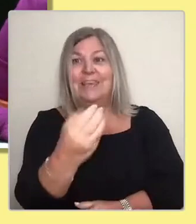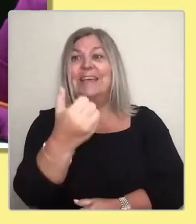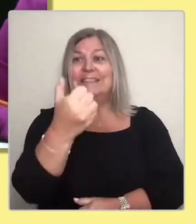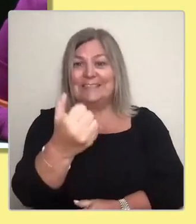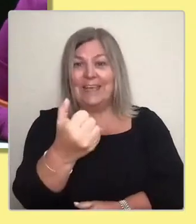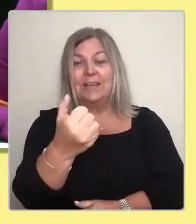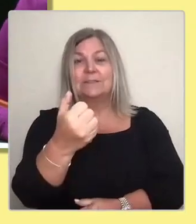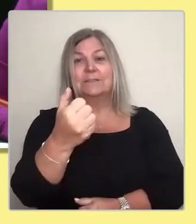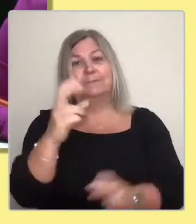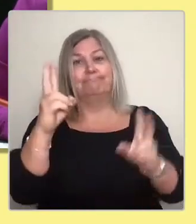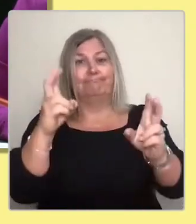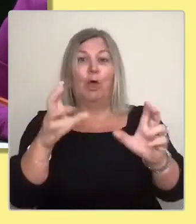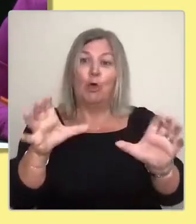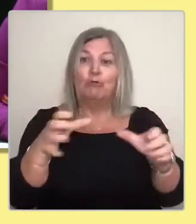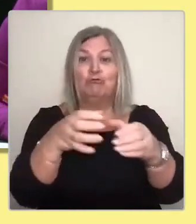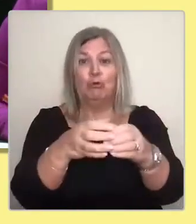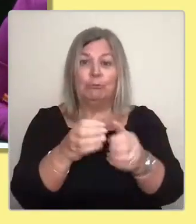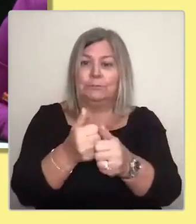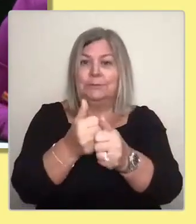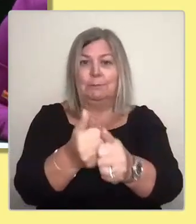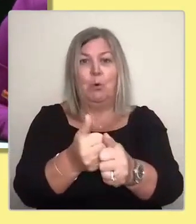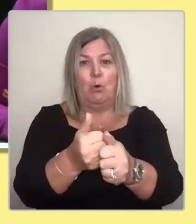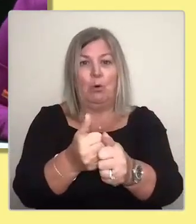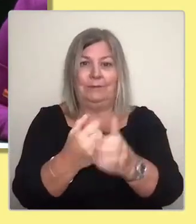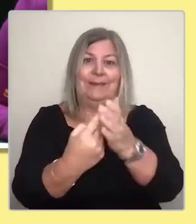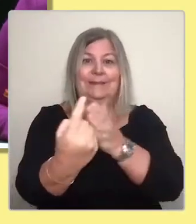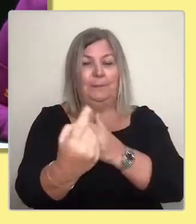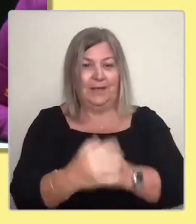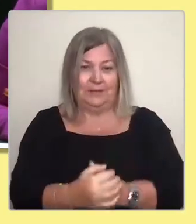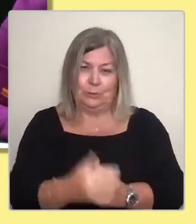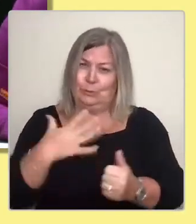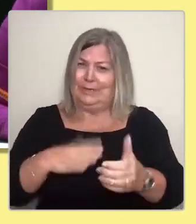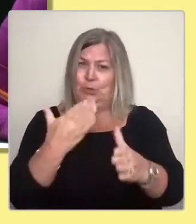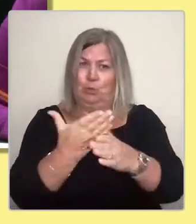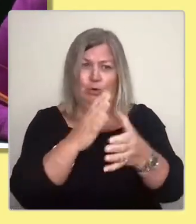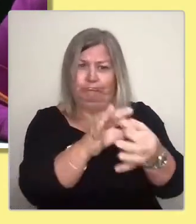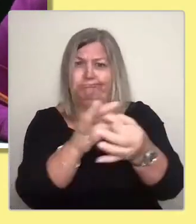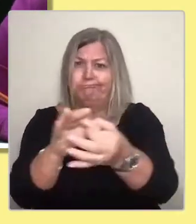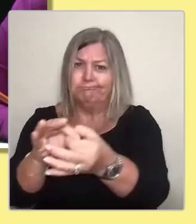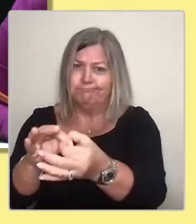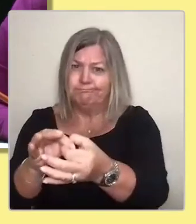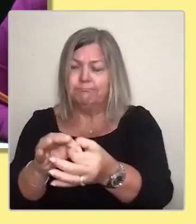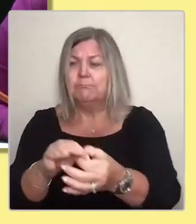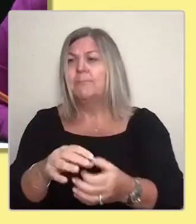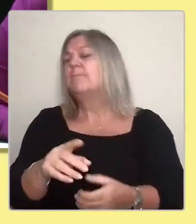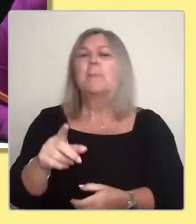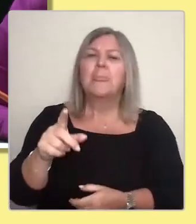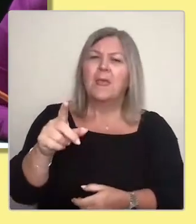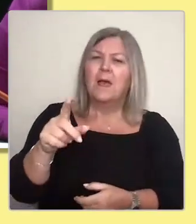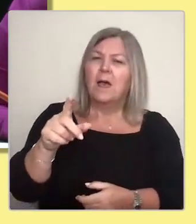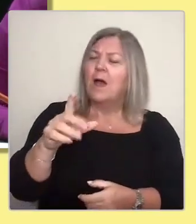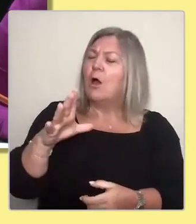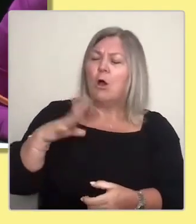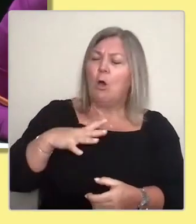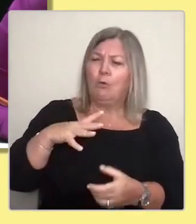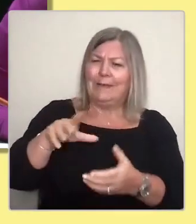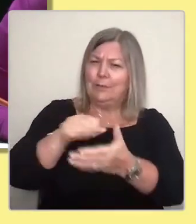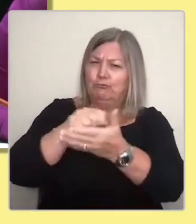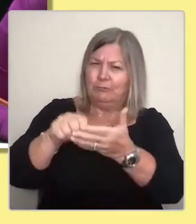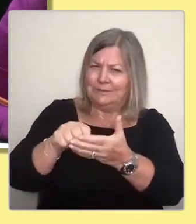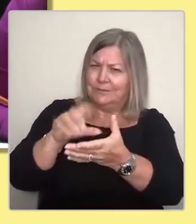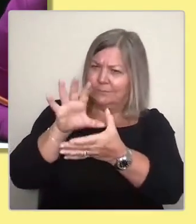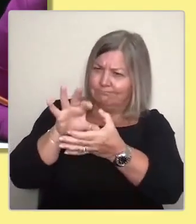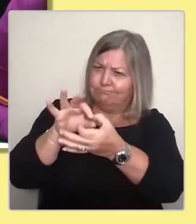movements. We've got to empower them, got to work with them to get our independence. Short answer is yes, I would commit. I think I've written to Business Believe in Scotland, actually, with my